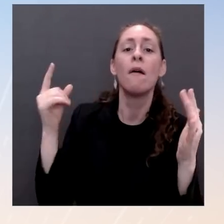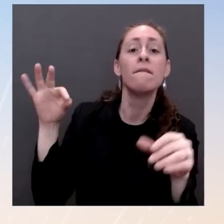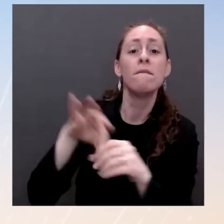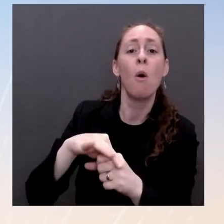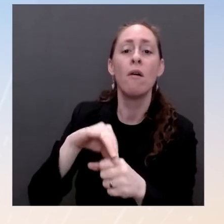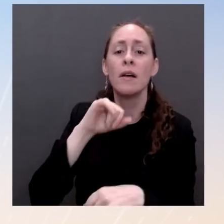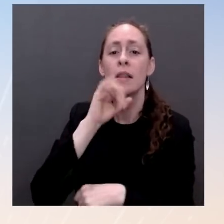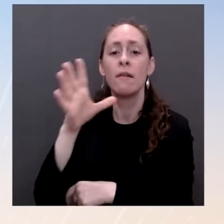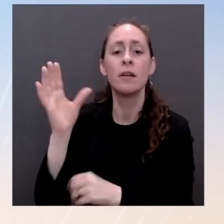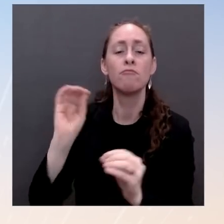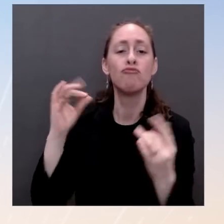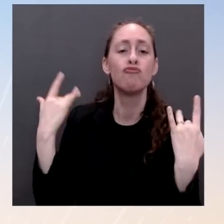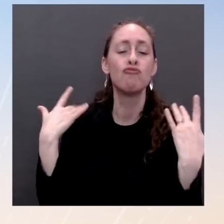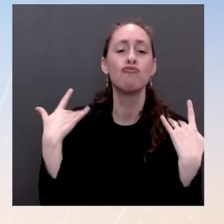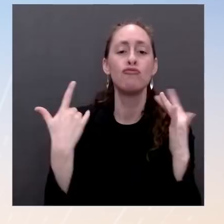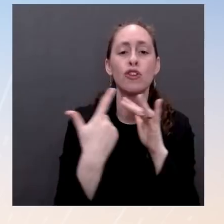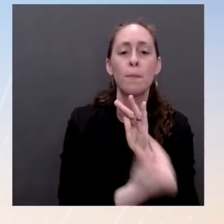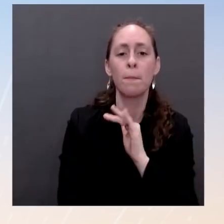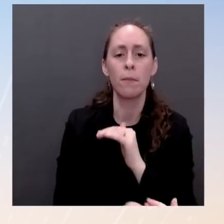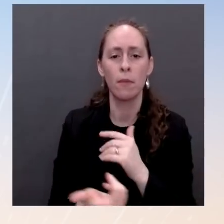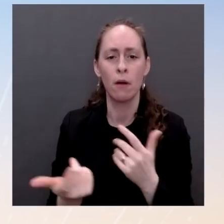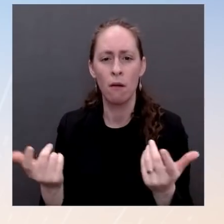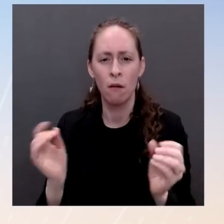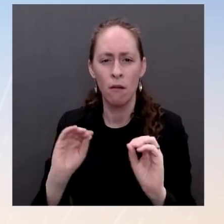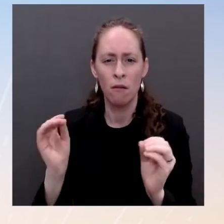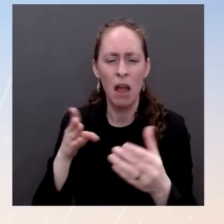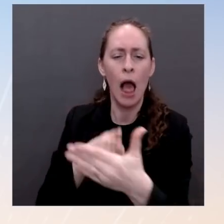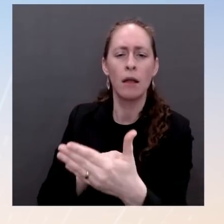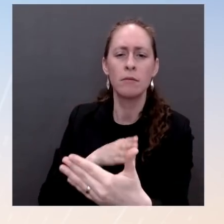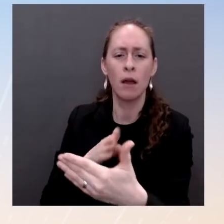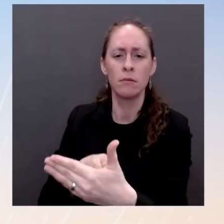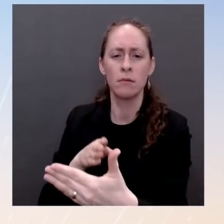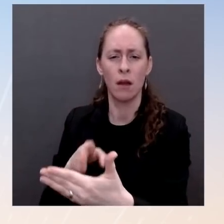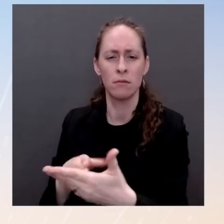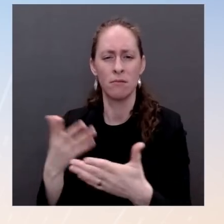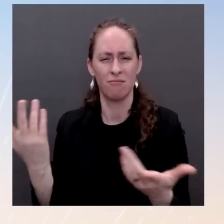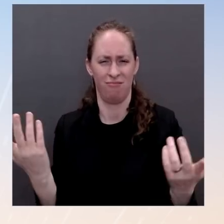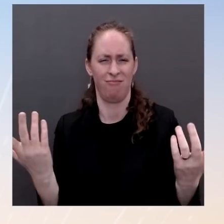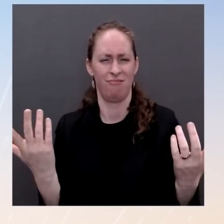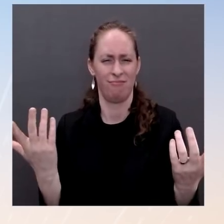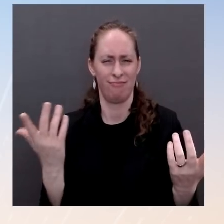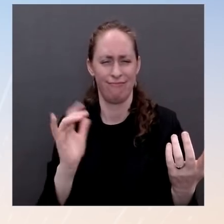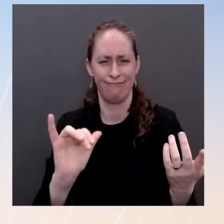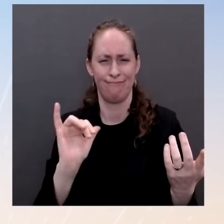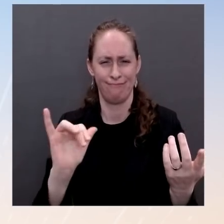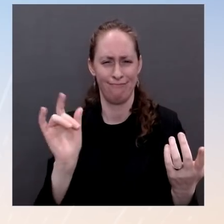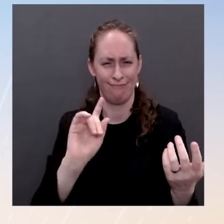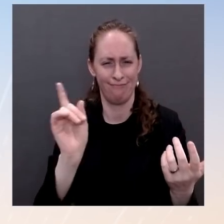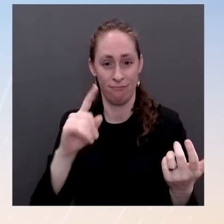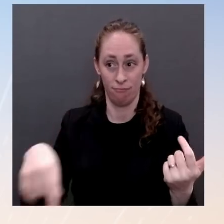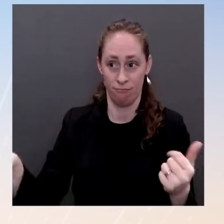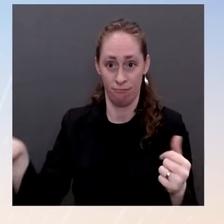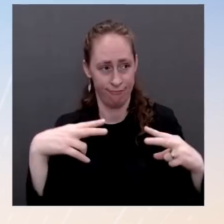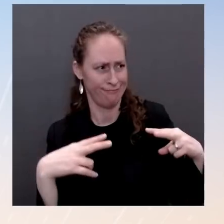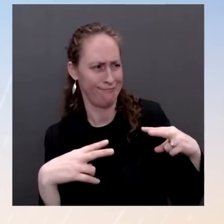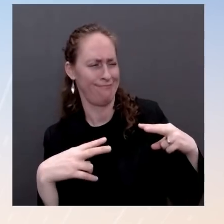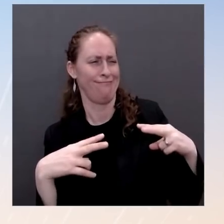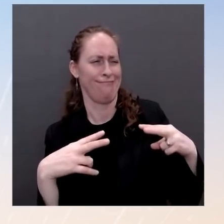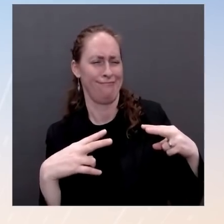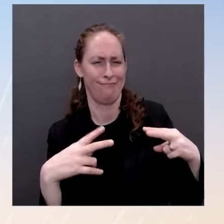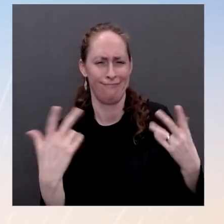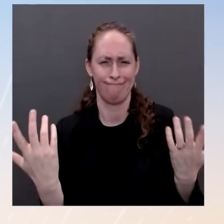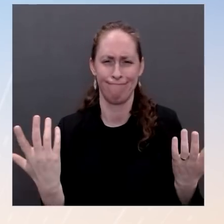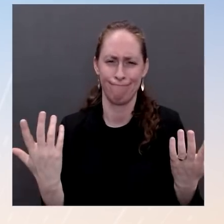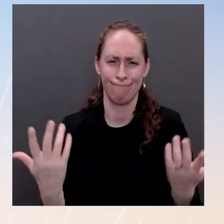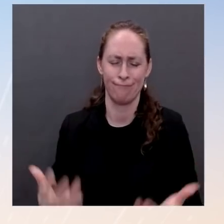So and I would note just on Sarah Bloom Raskin, since you asked me about her as well, you know, she's one of the most qualified individuals to ever be nominated